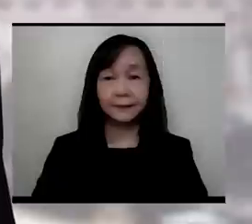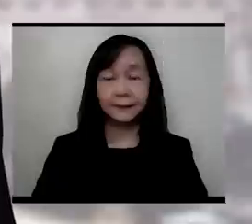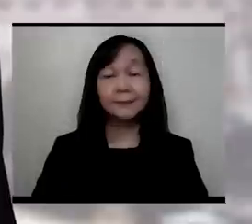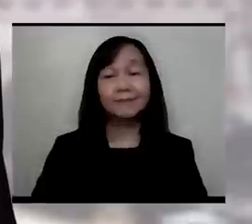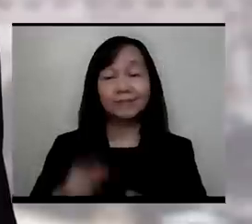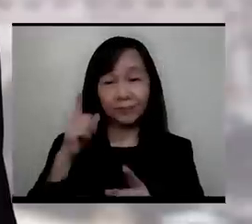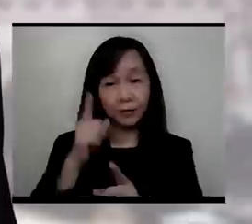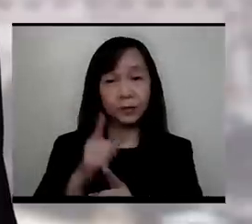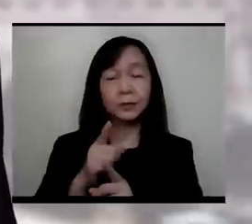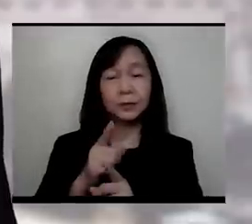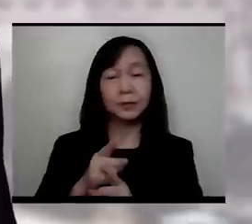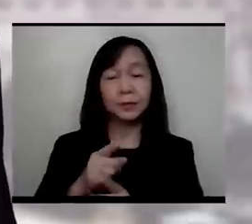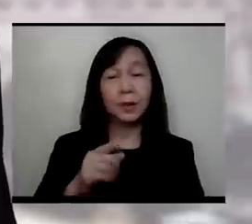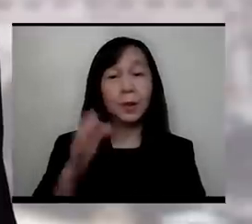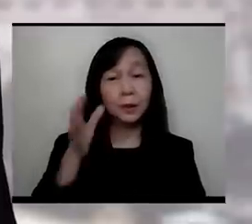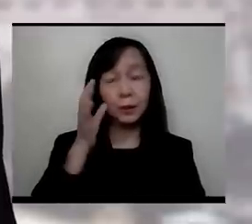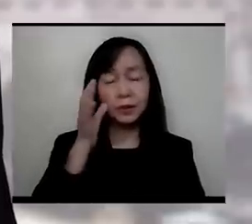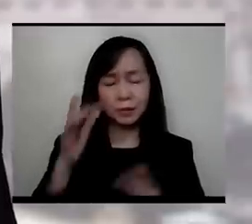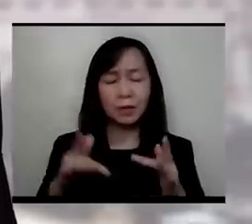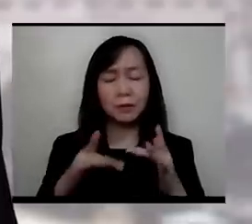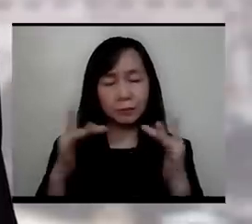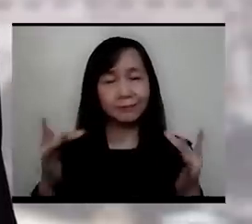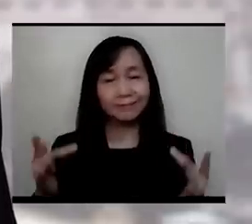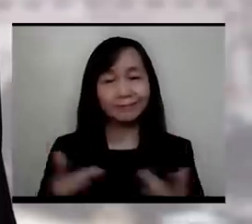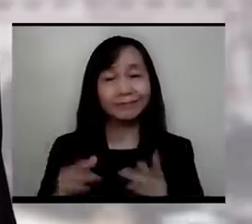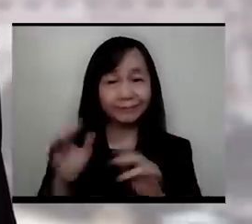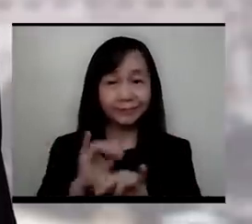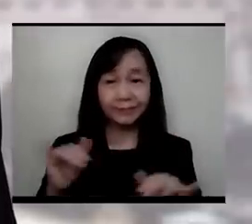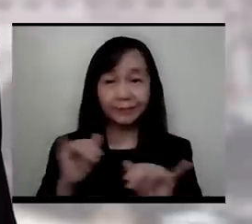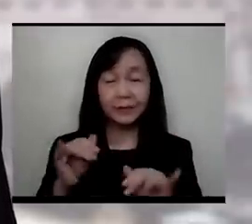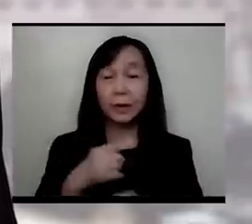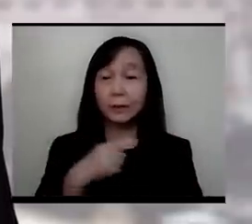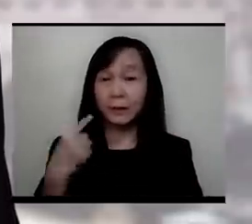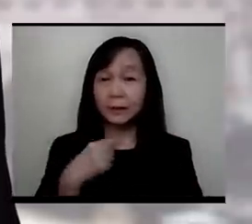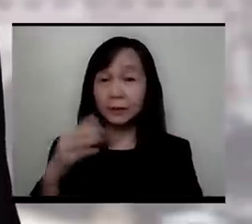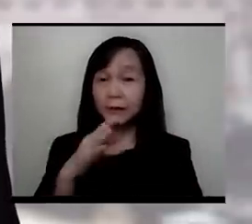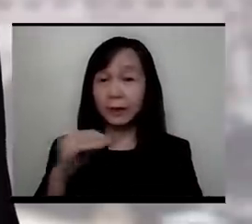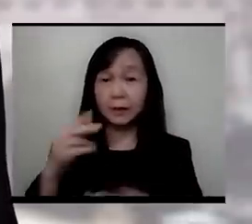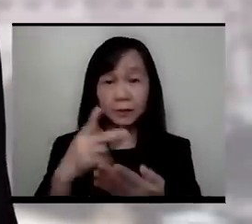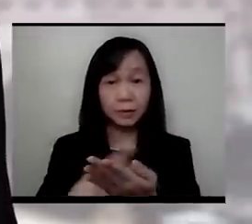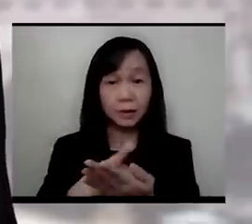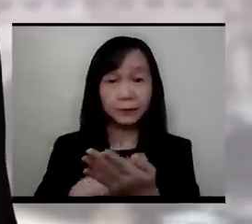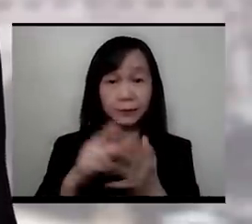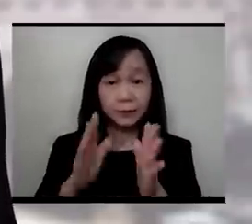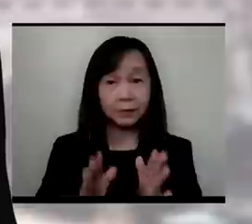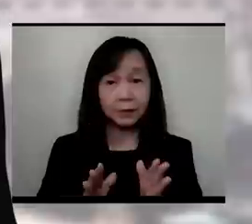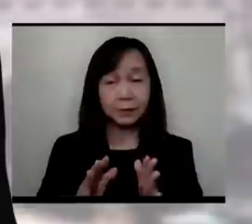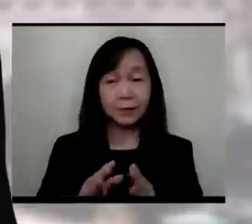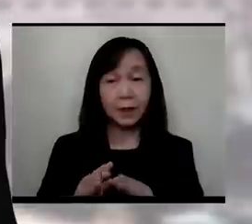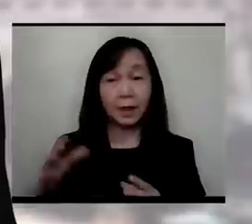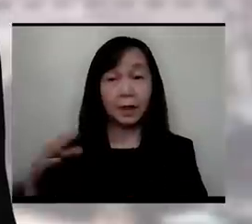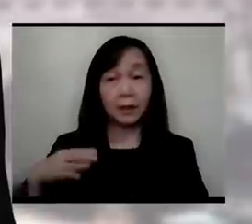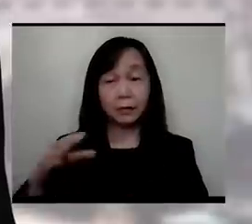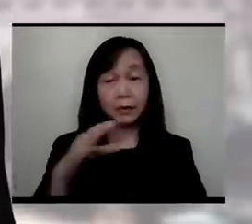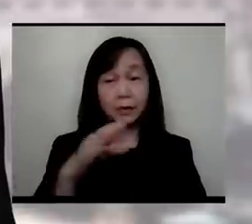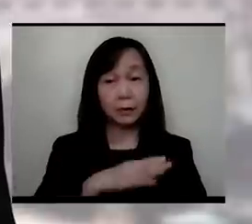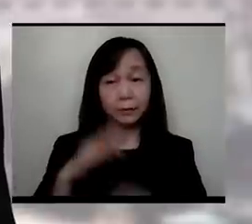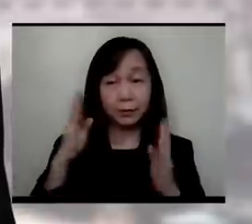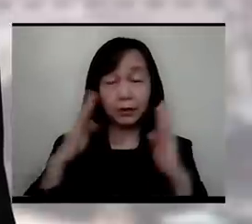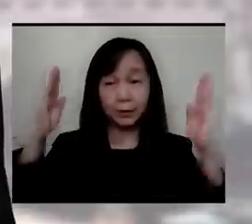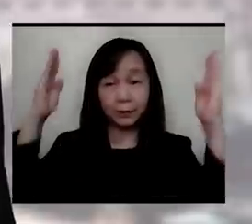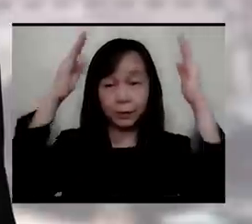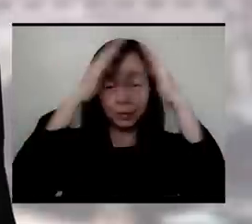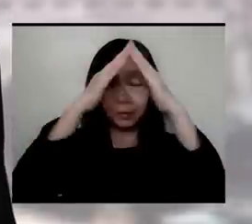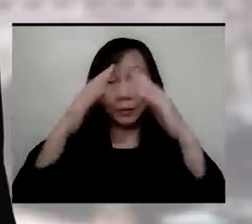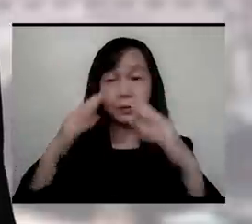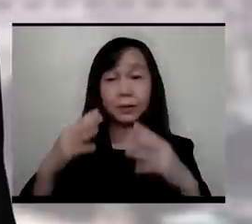Surely Cornelius's heart Was that of a pastor and shepherd And the council of bishops Affirmed his position